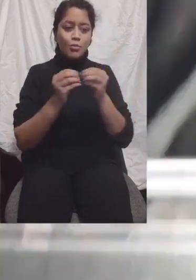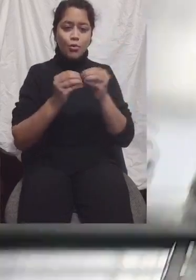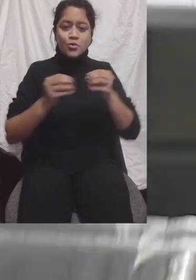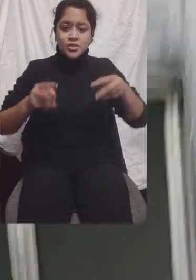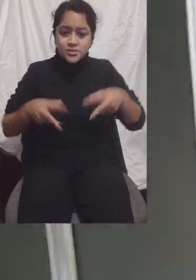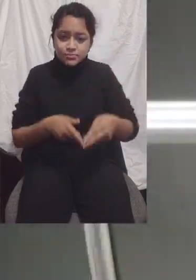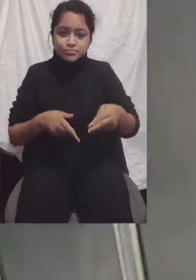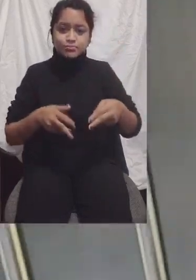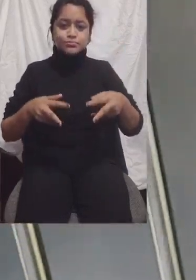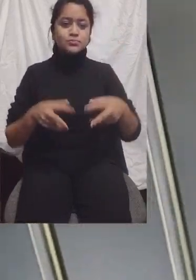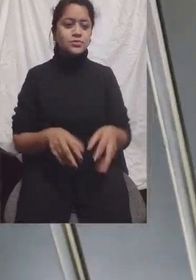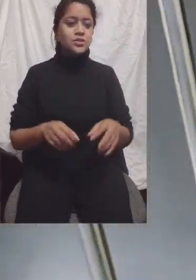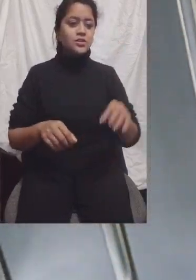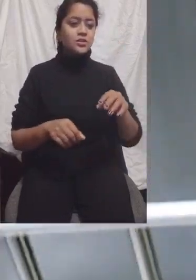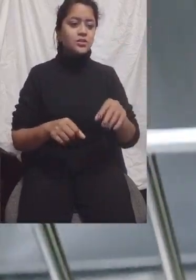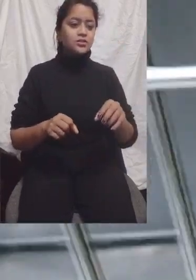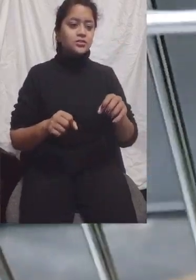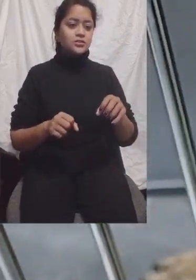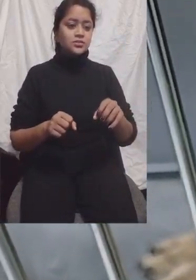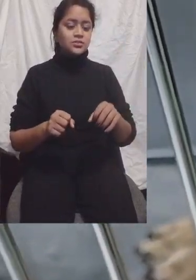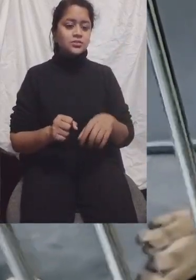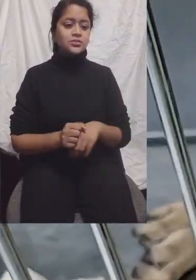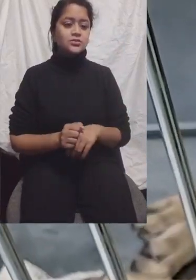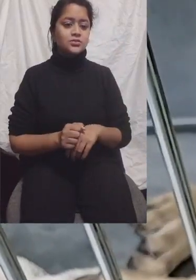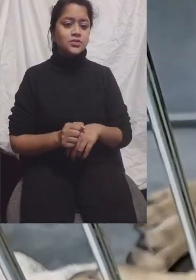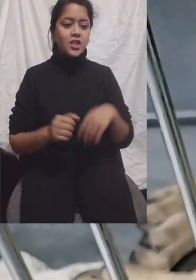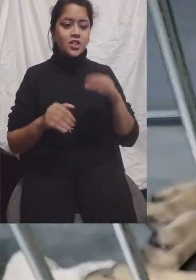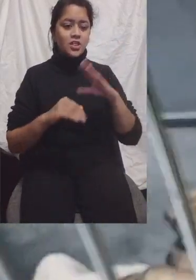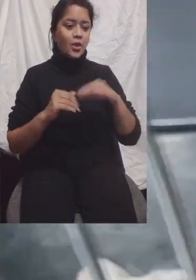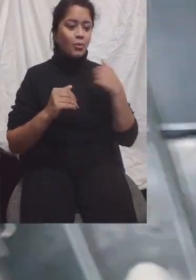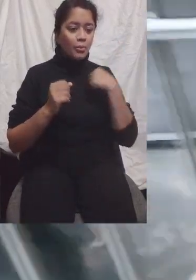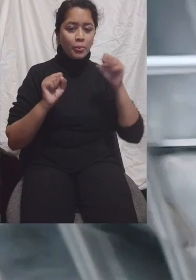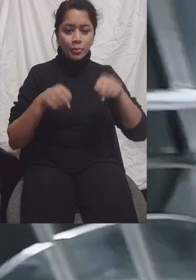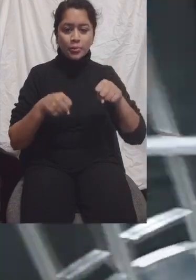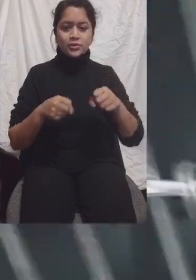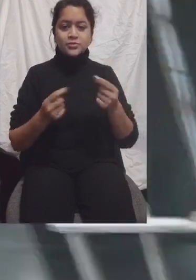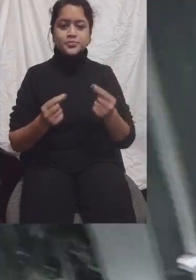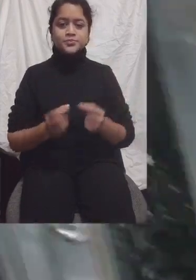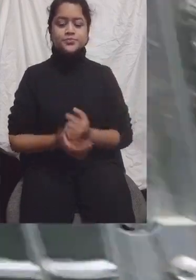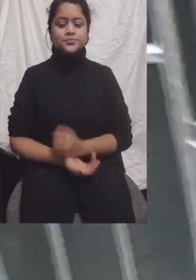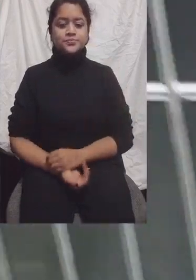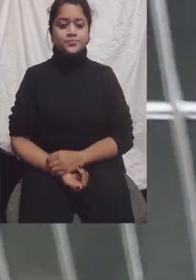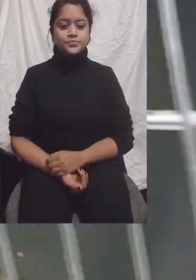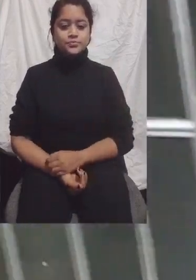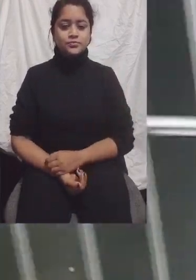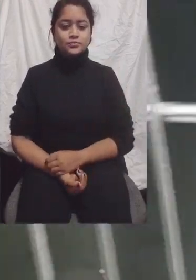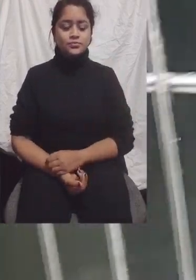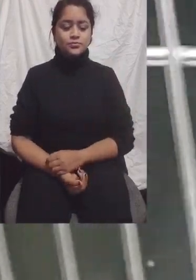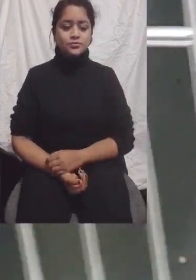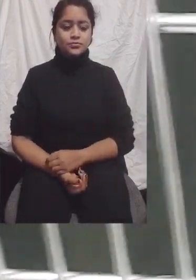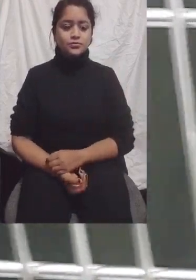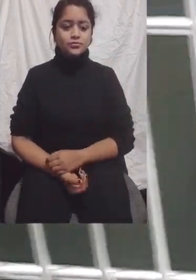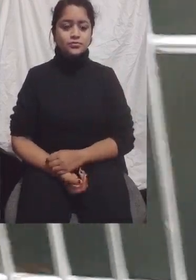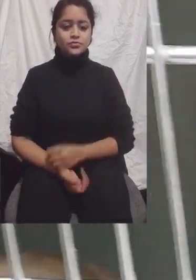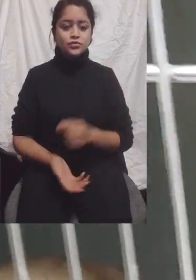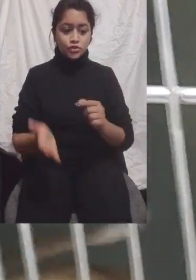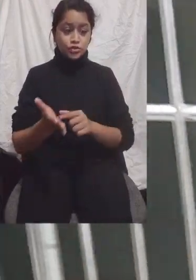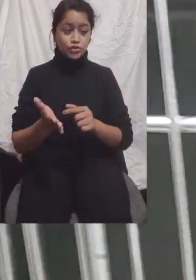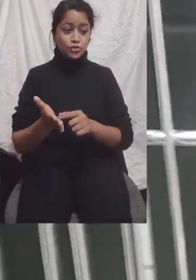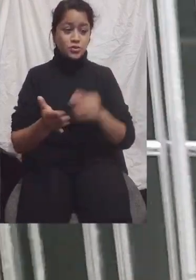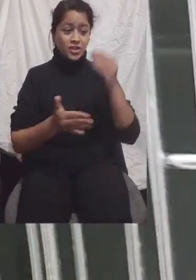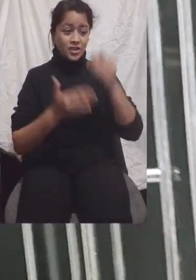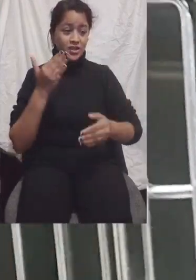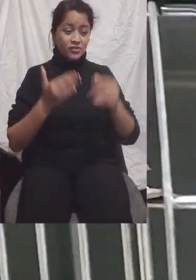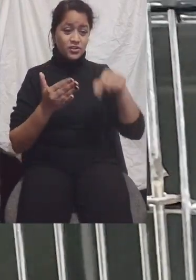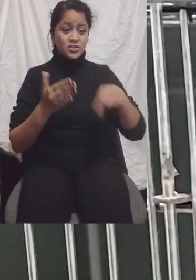lot more spaying and neutering than we can actually do in a month. Or every other month, should I say, when the vets come over. So he's invaluable. He's due back